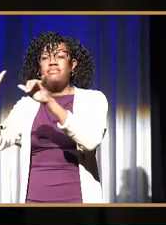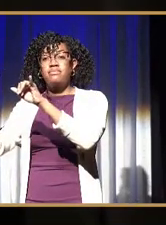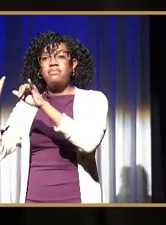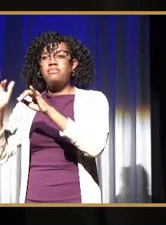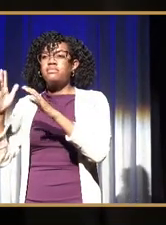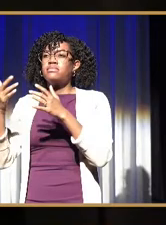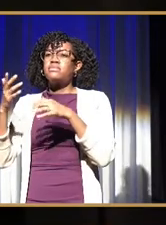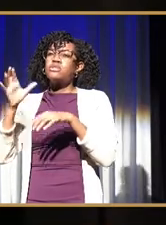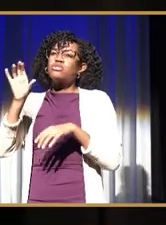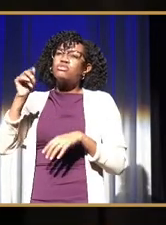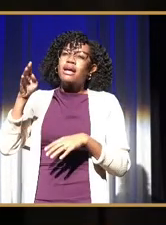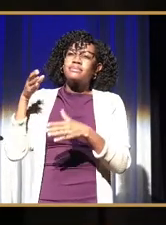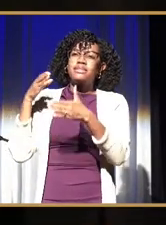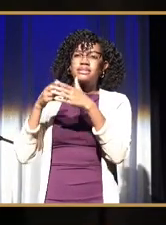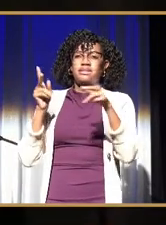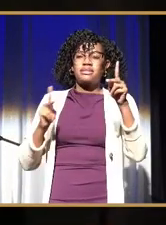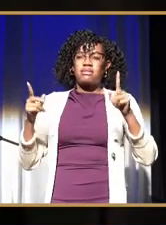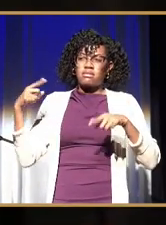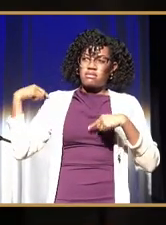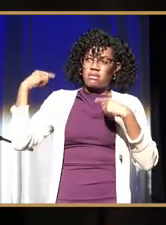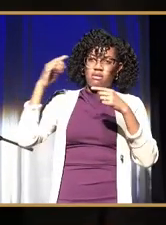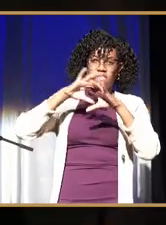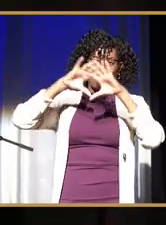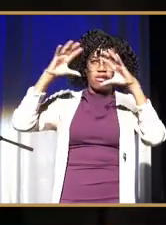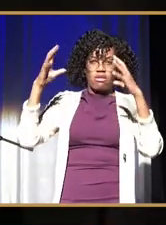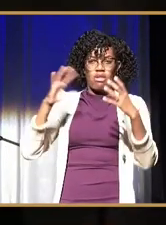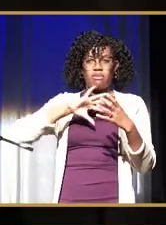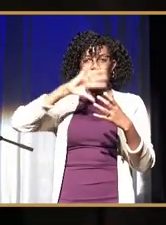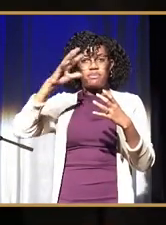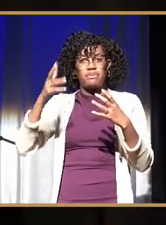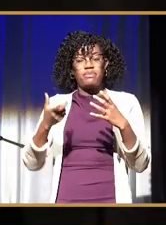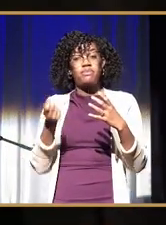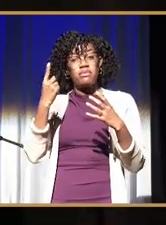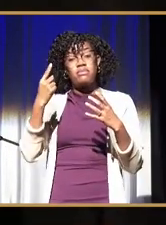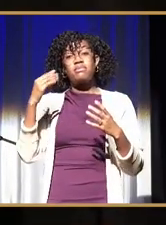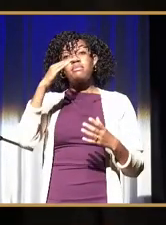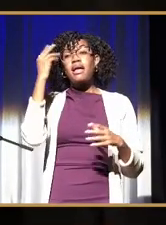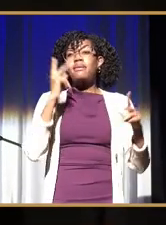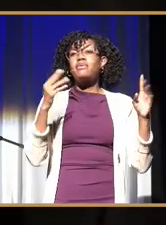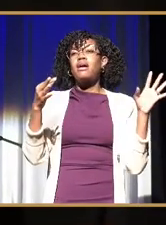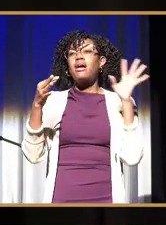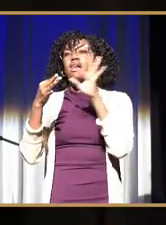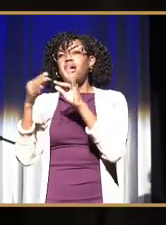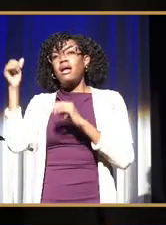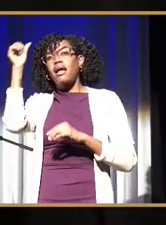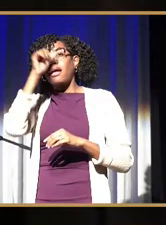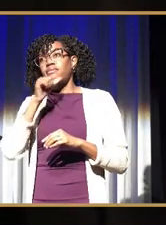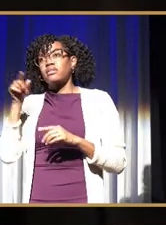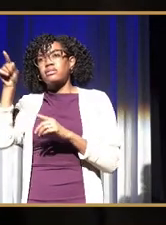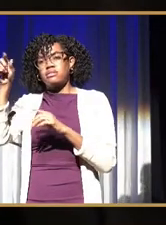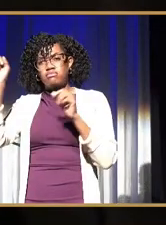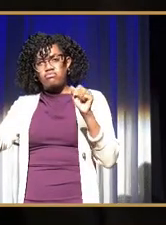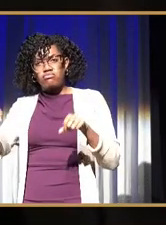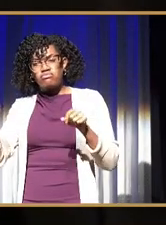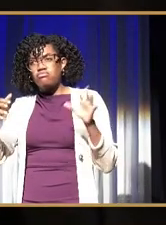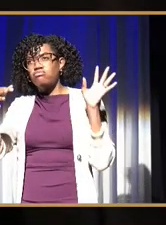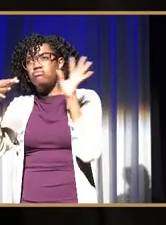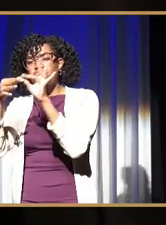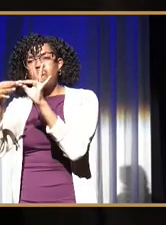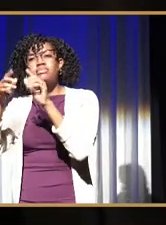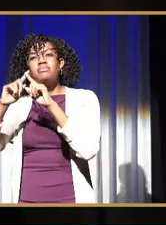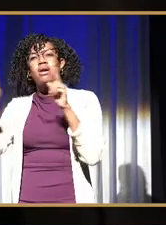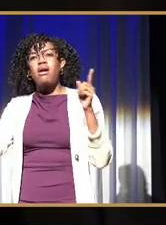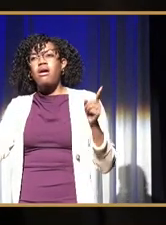For centuries, black people have been connected through our homeland in Africa, but also through an unwavering belief